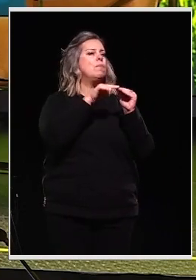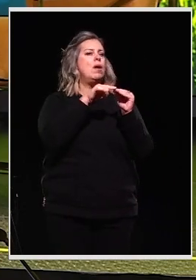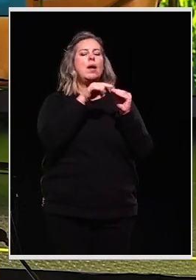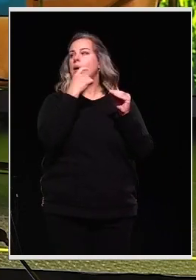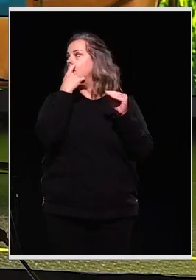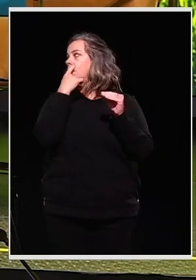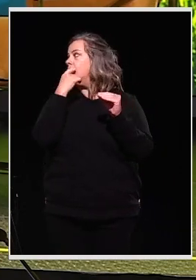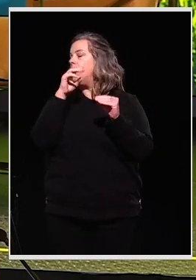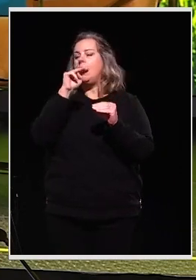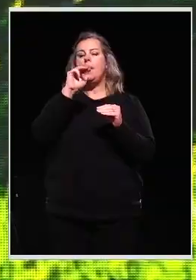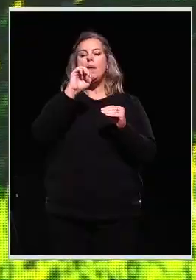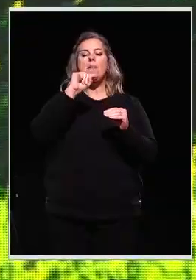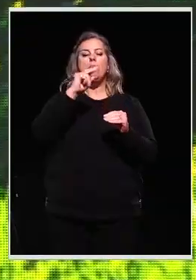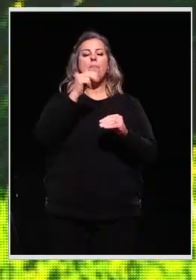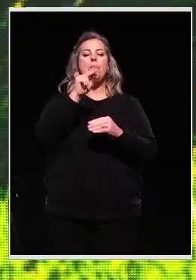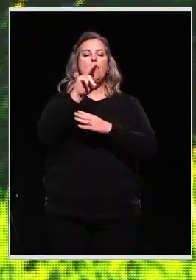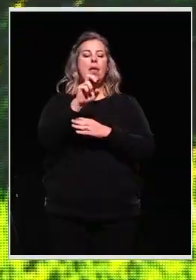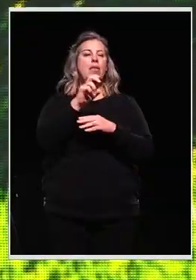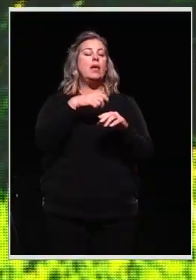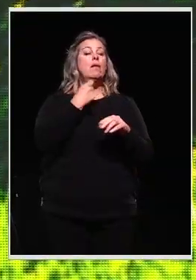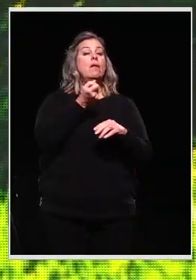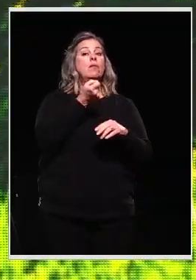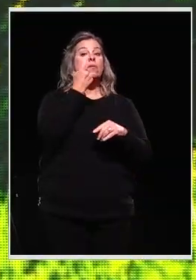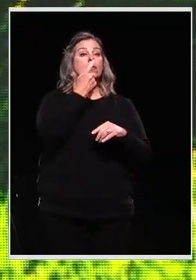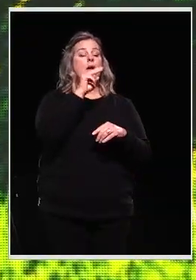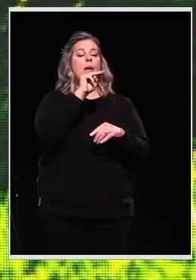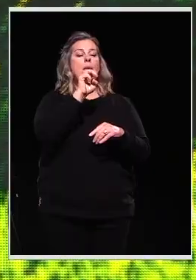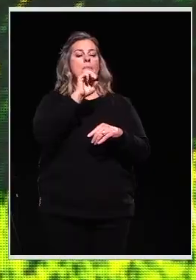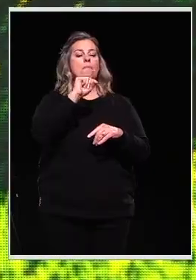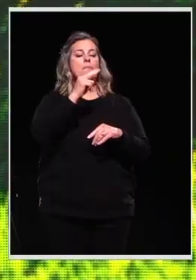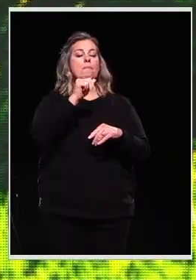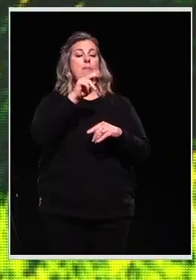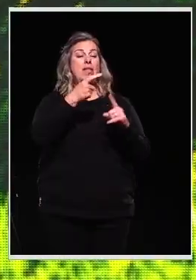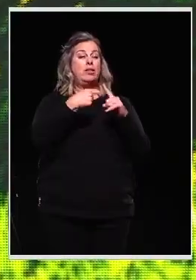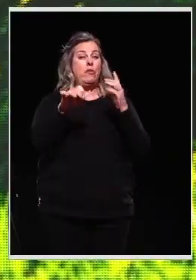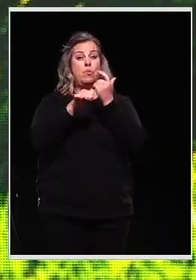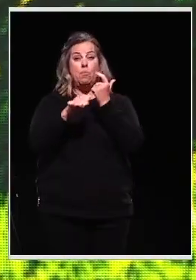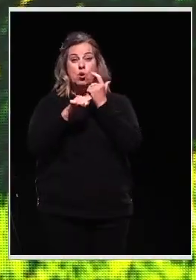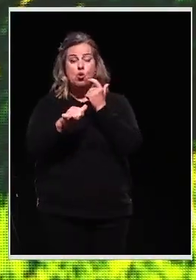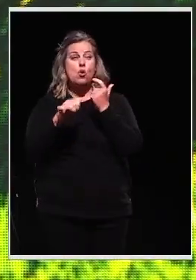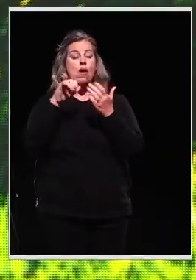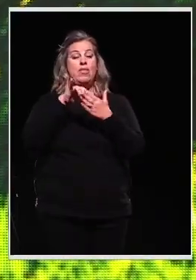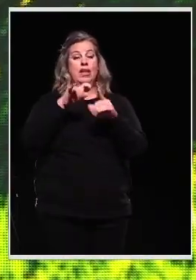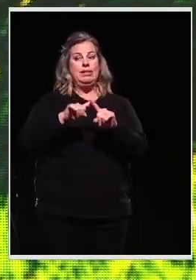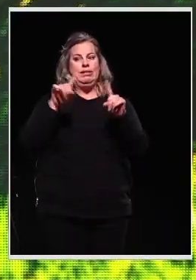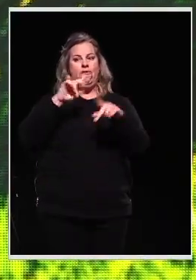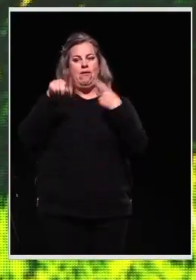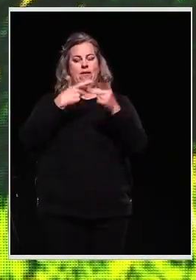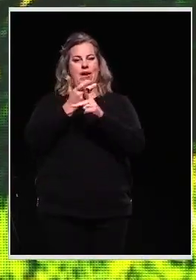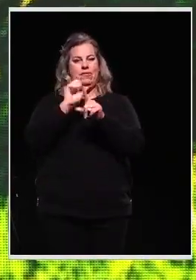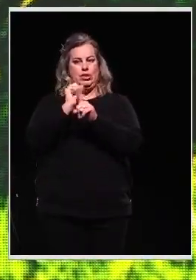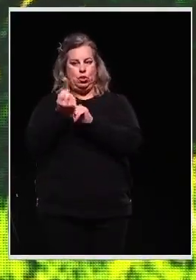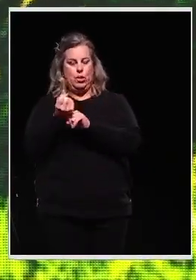enteric methane, but there's a whole nother world of methane that comes from manure. And that comes with a whole different set of issues and how you